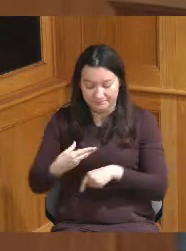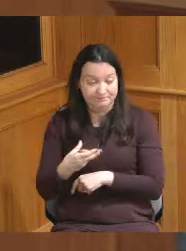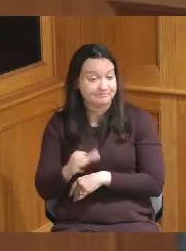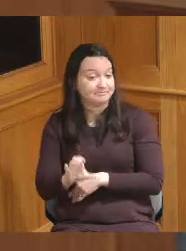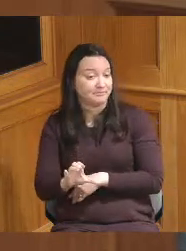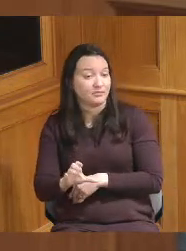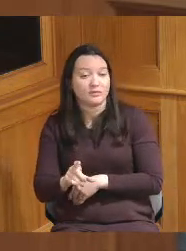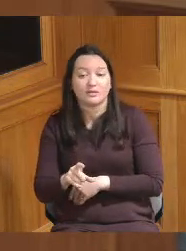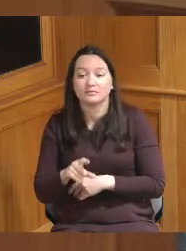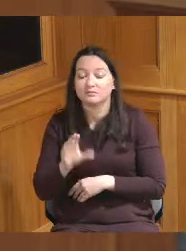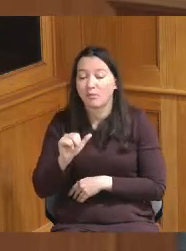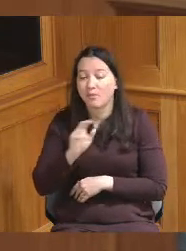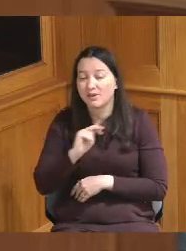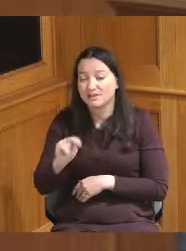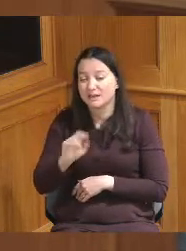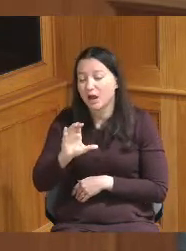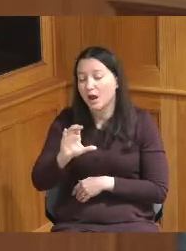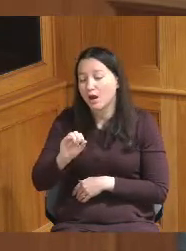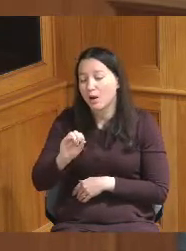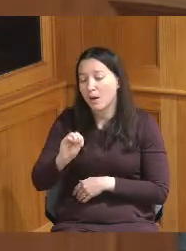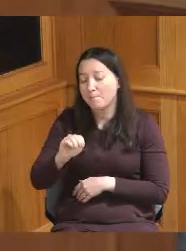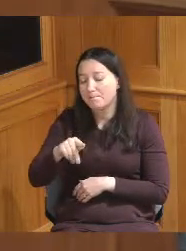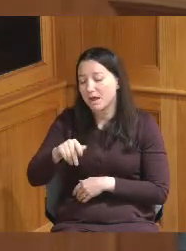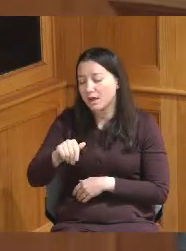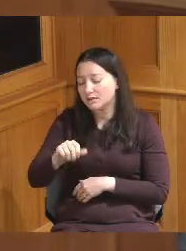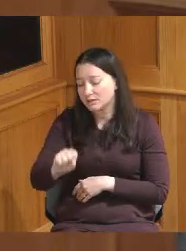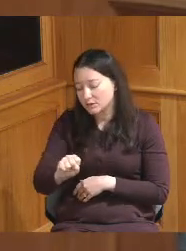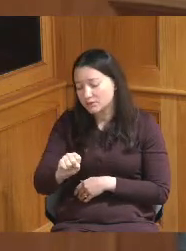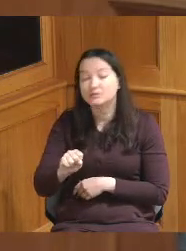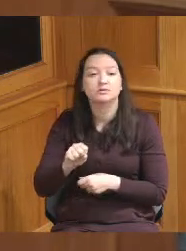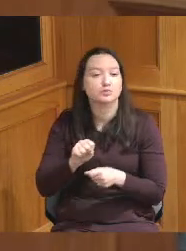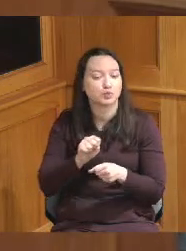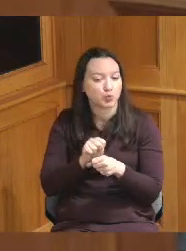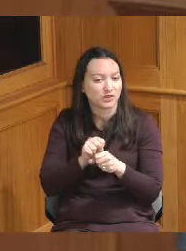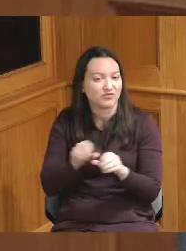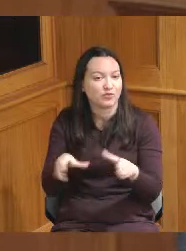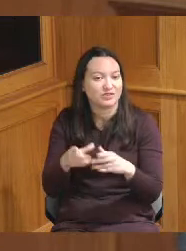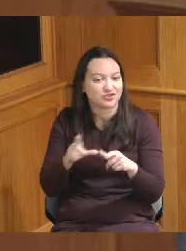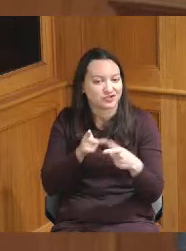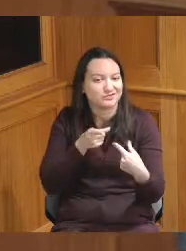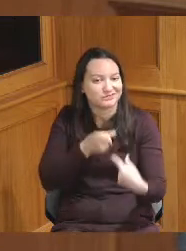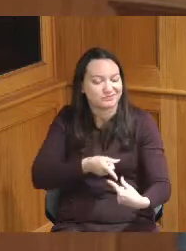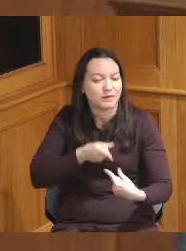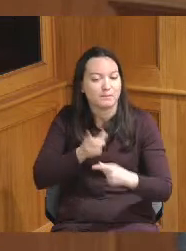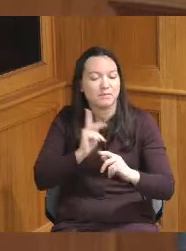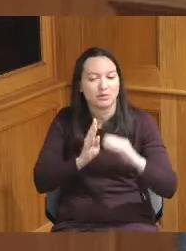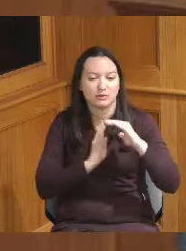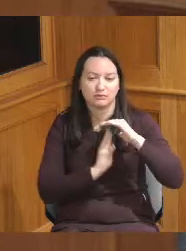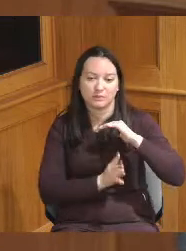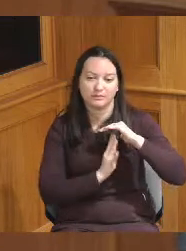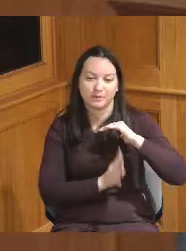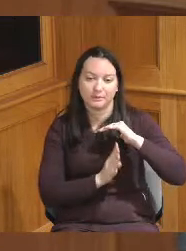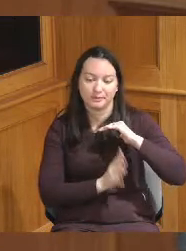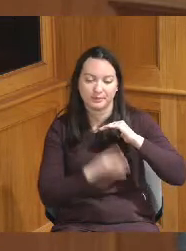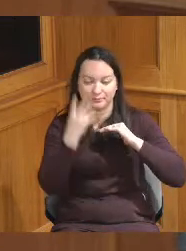they will be working with Cincinnati Compass, who will address workforce challenges of the immigrant and refugee